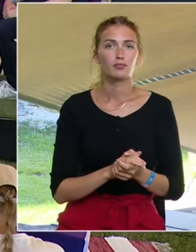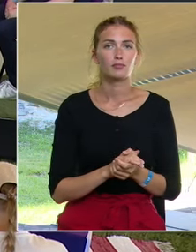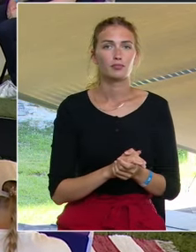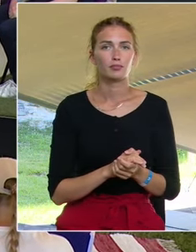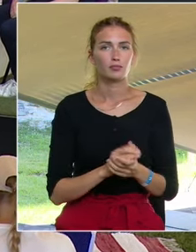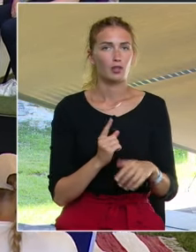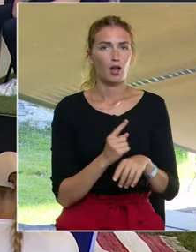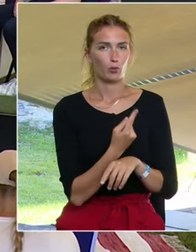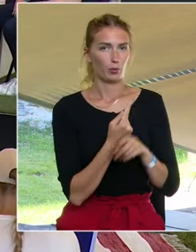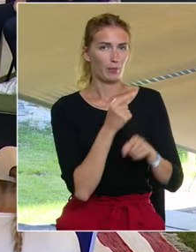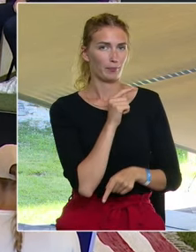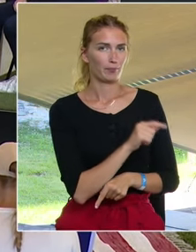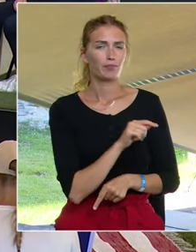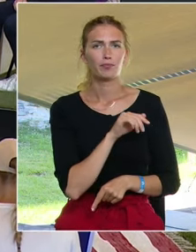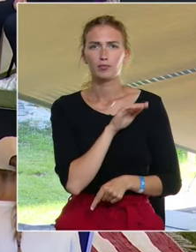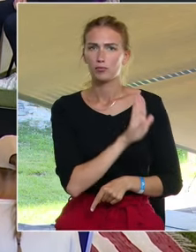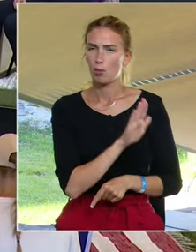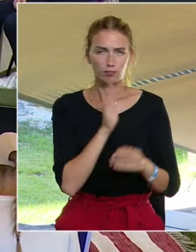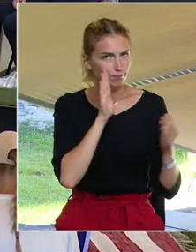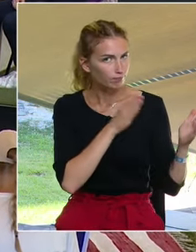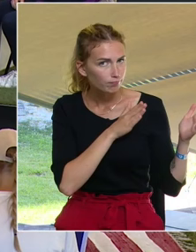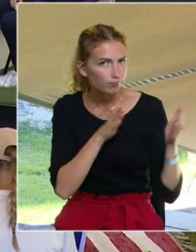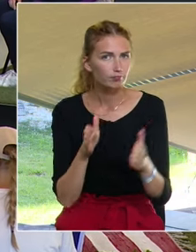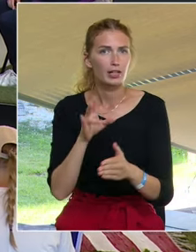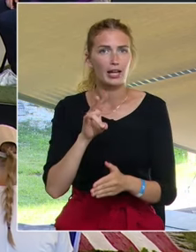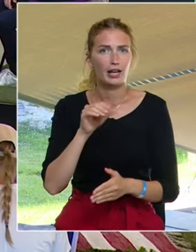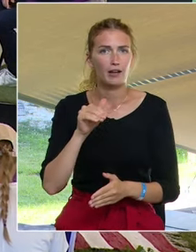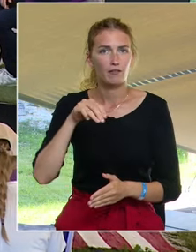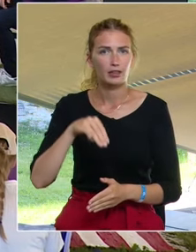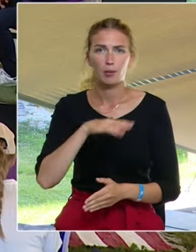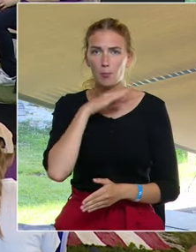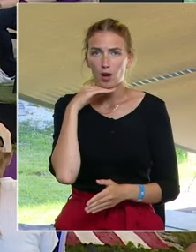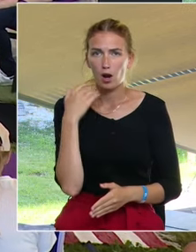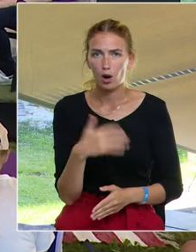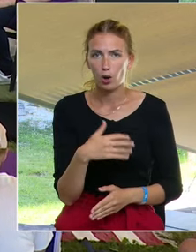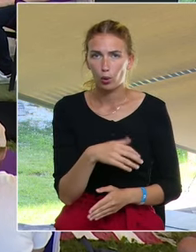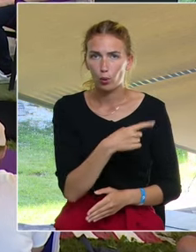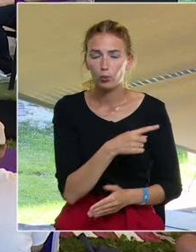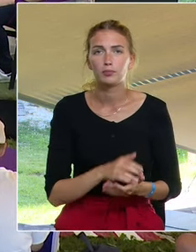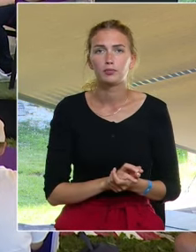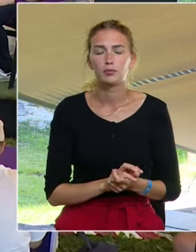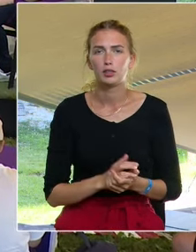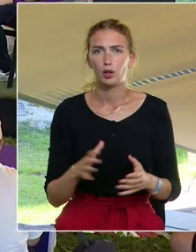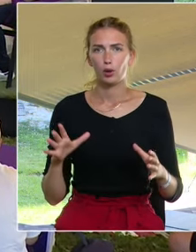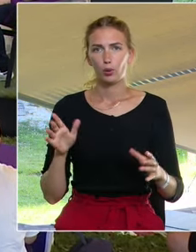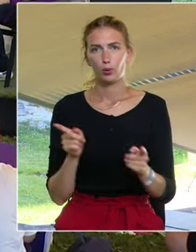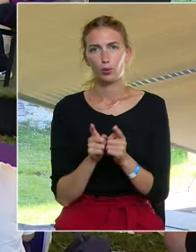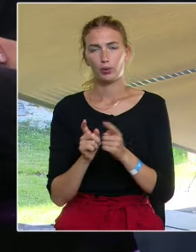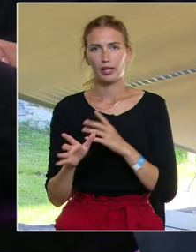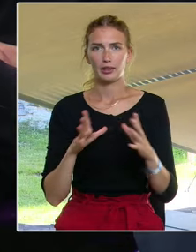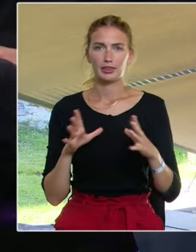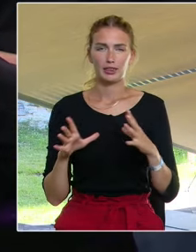Let's start with, you've been engaged quite a lot with NFTs, and in our little preparation attack